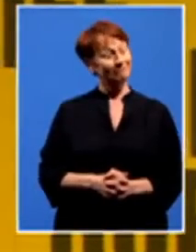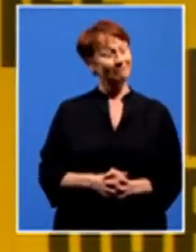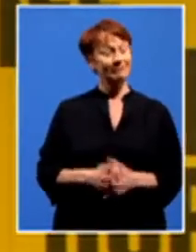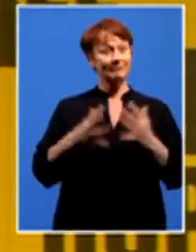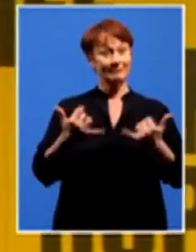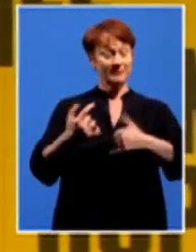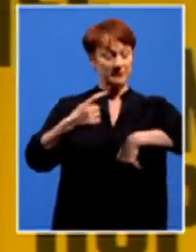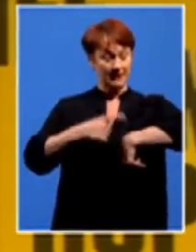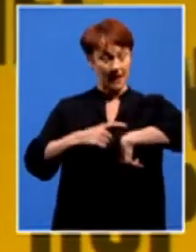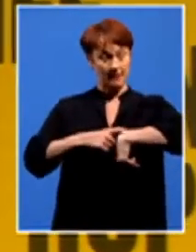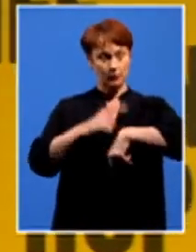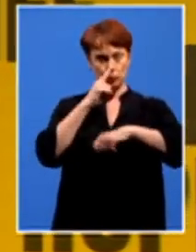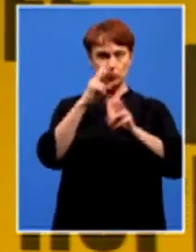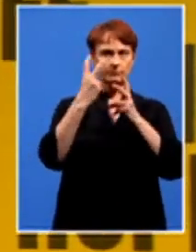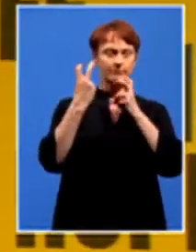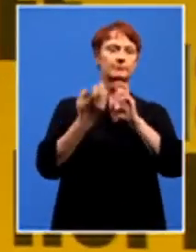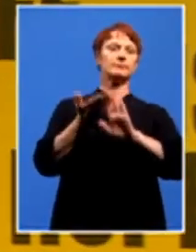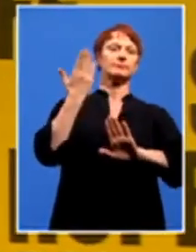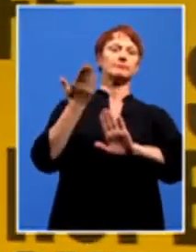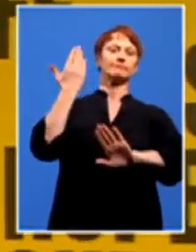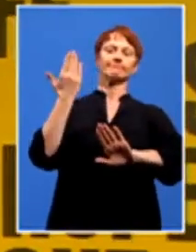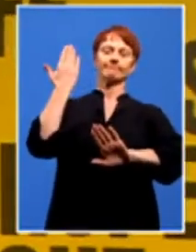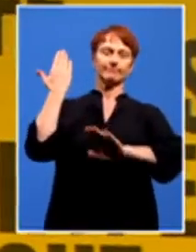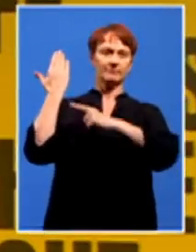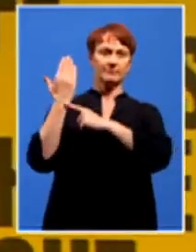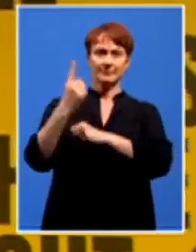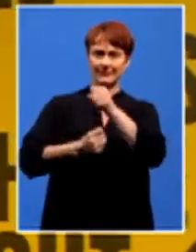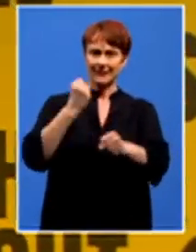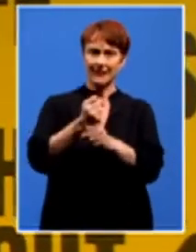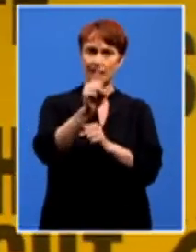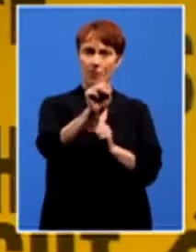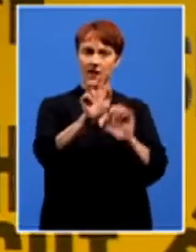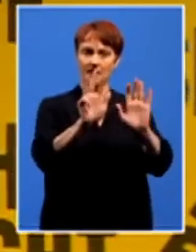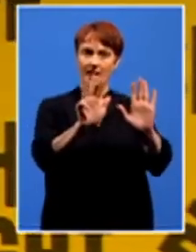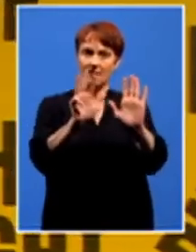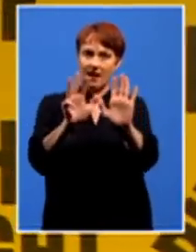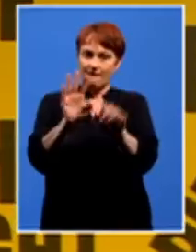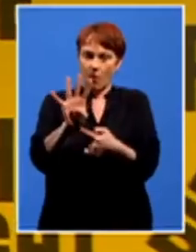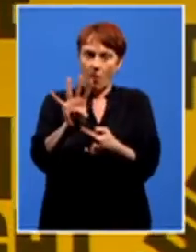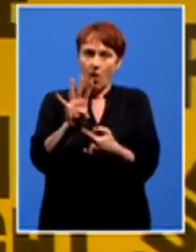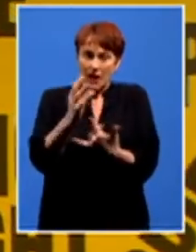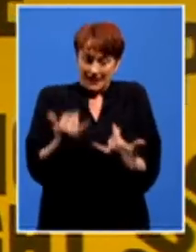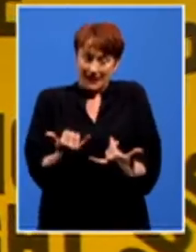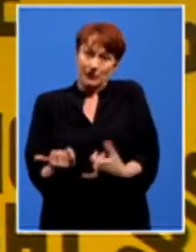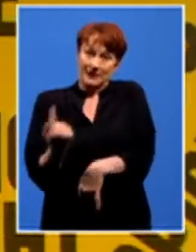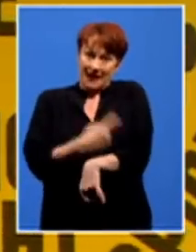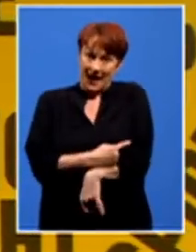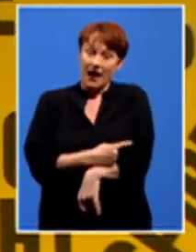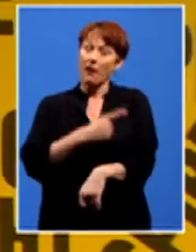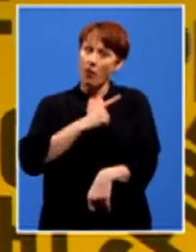Right, time now to go back in time, looking at this day in 1994 as we were building up to our